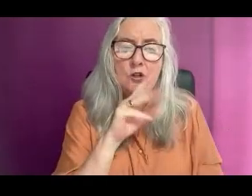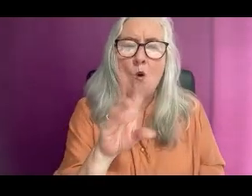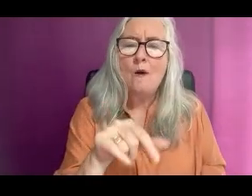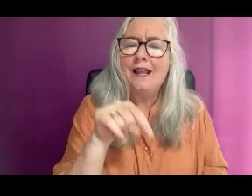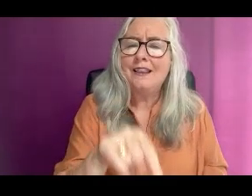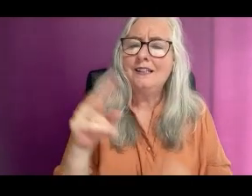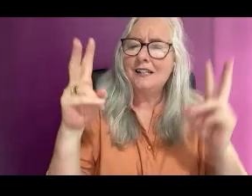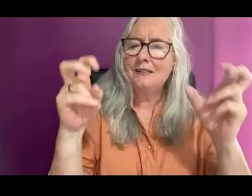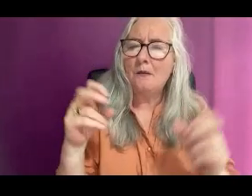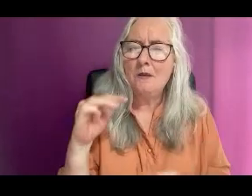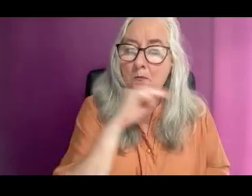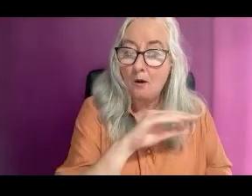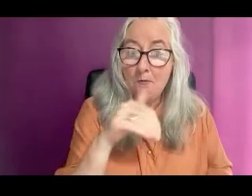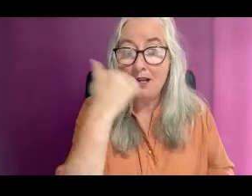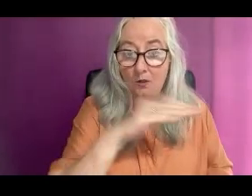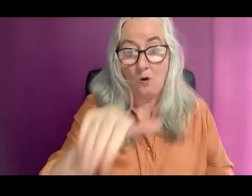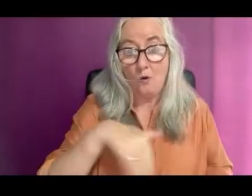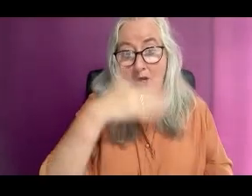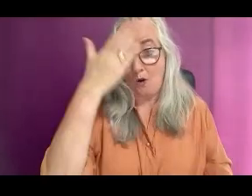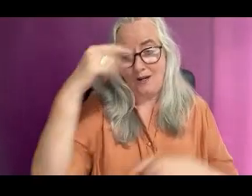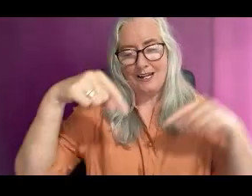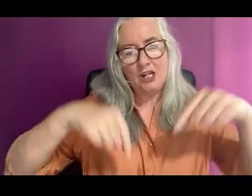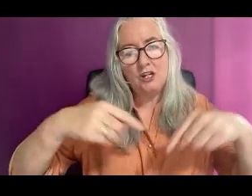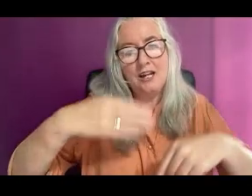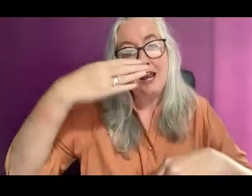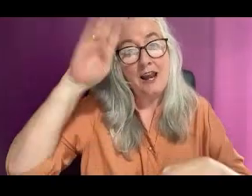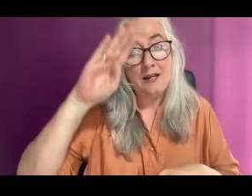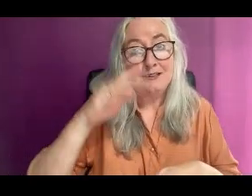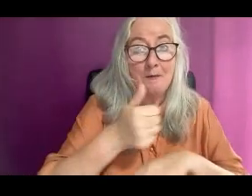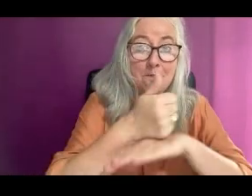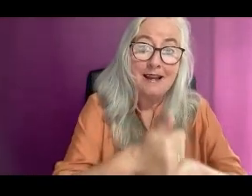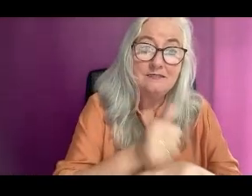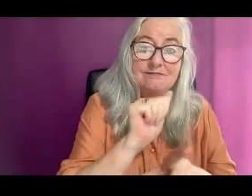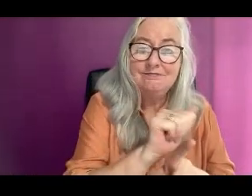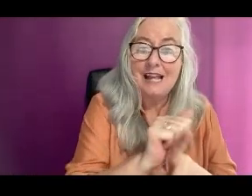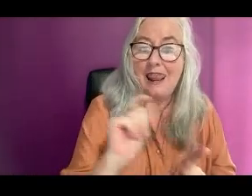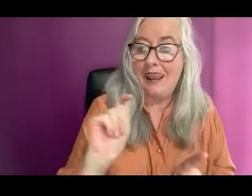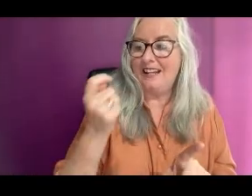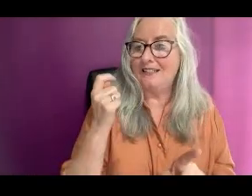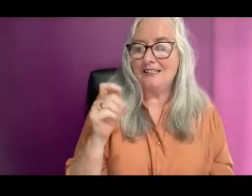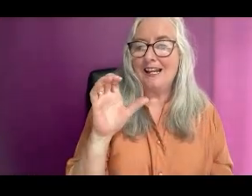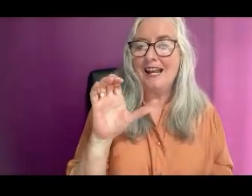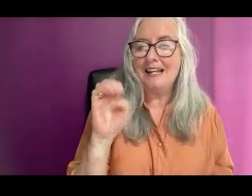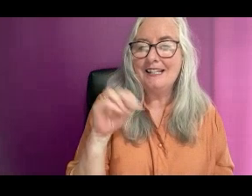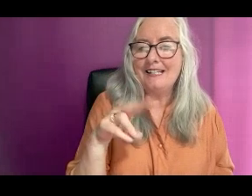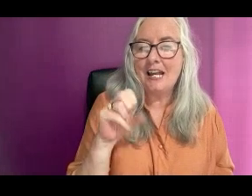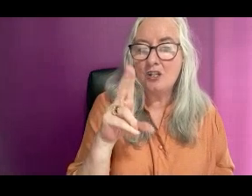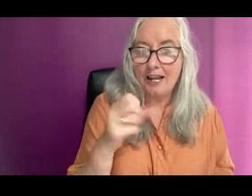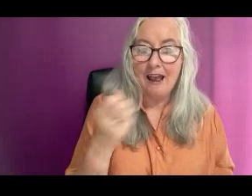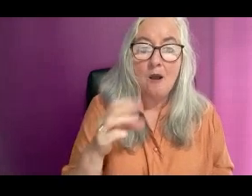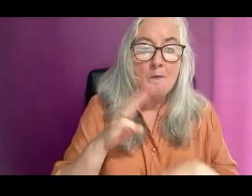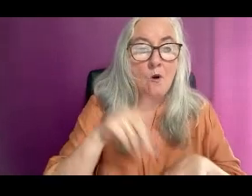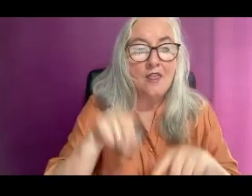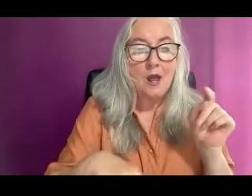important? Because we know that in Ireland, based on the latest census, we have more than